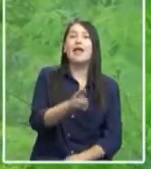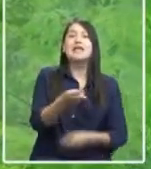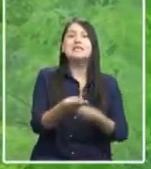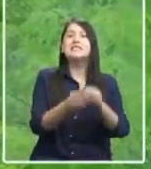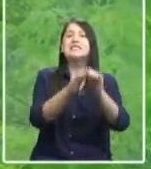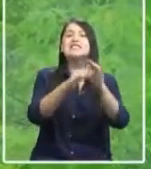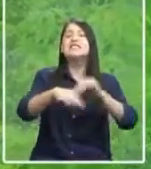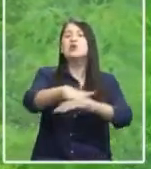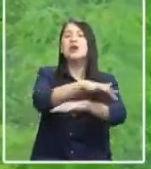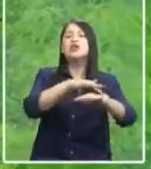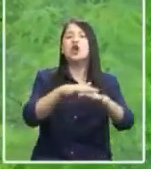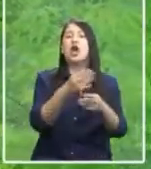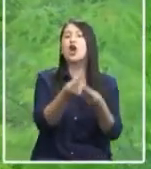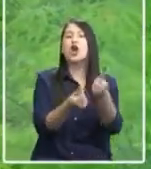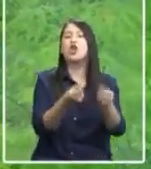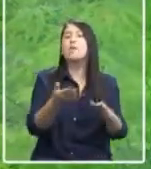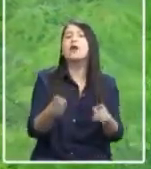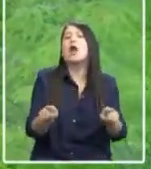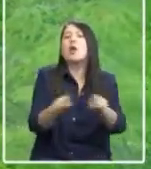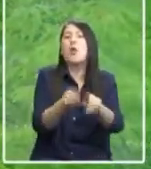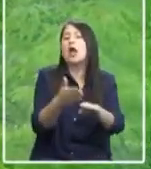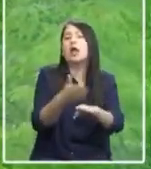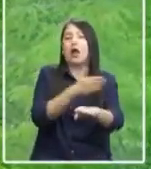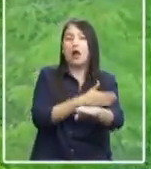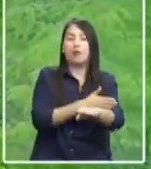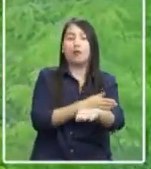let's move on the same track.